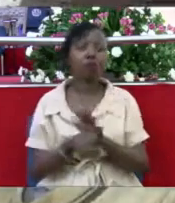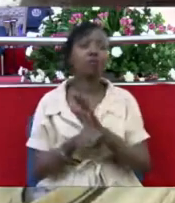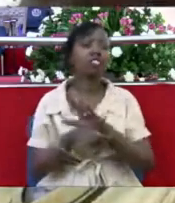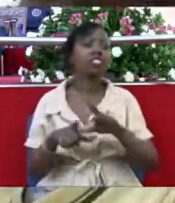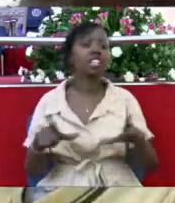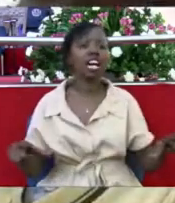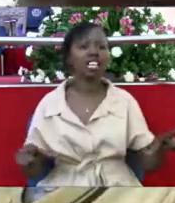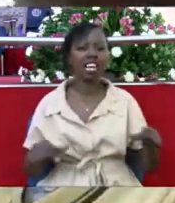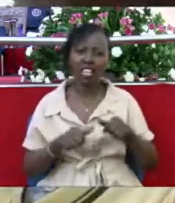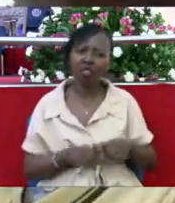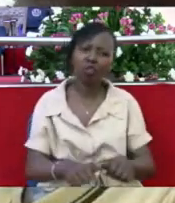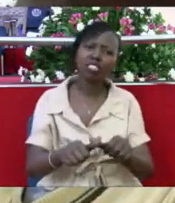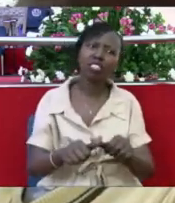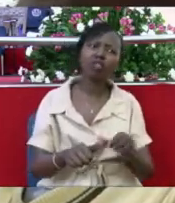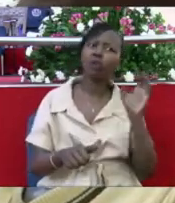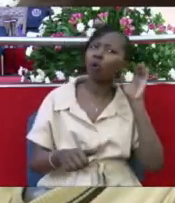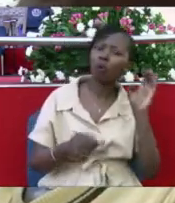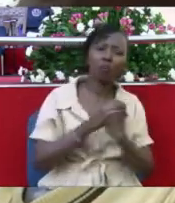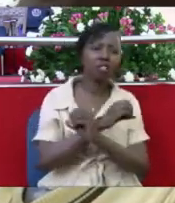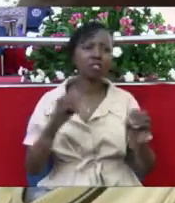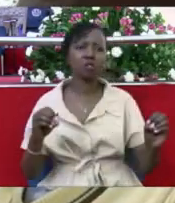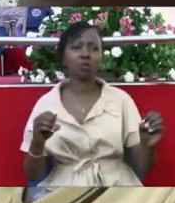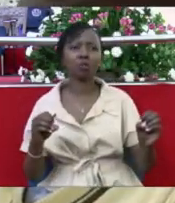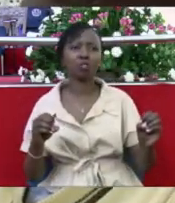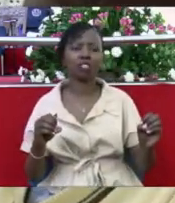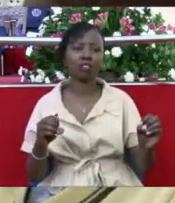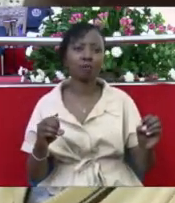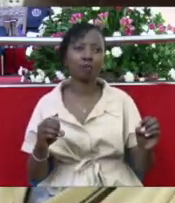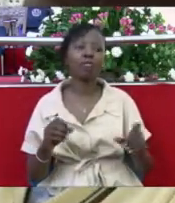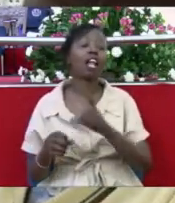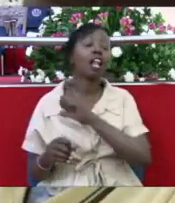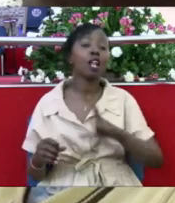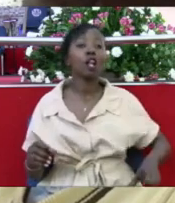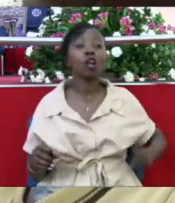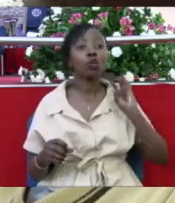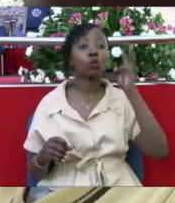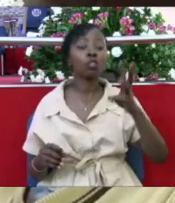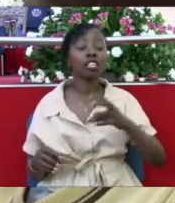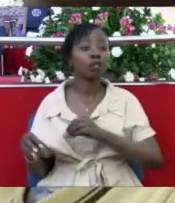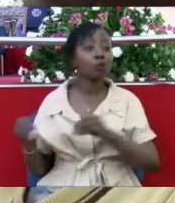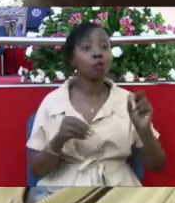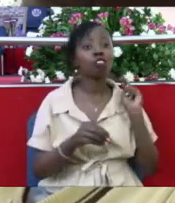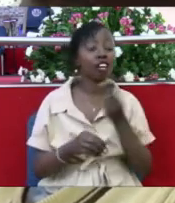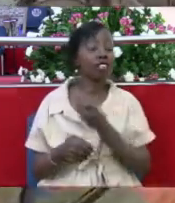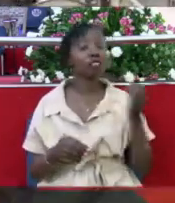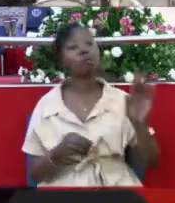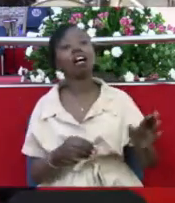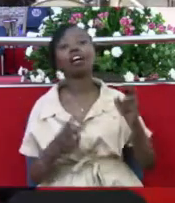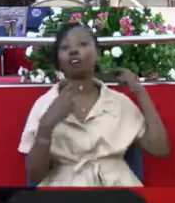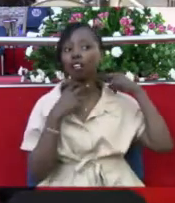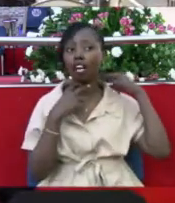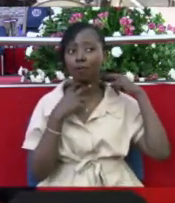keep disobeying God, na tuendelee, the Lord will throw us into exile. Ataturudisha pale katika utekwa. And so